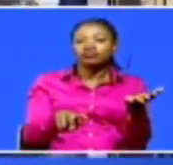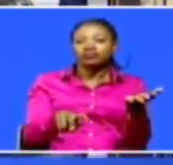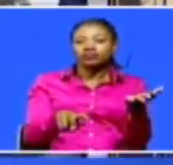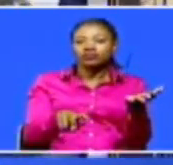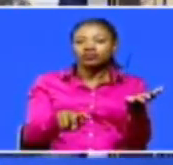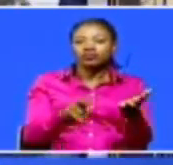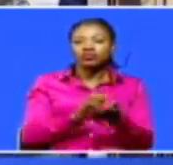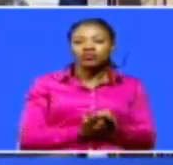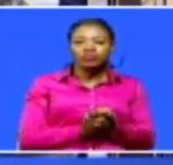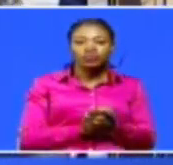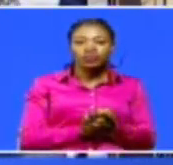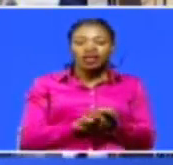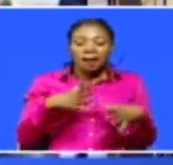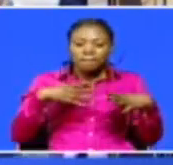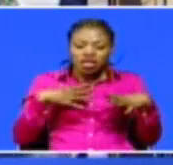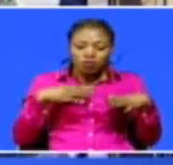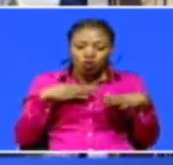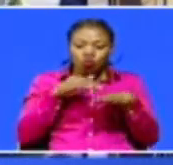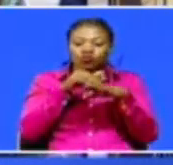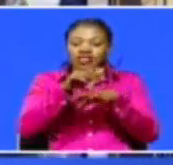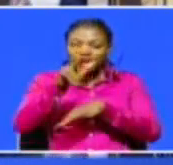zenu. Wale watu wametumwa KEMSA.